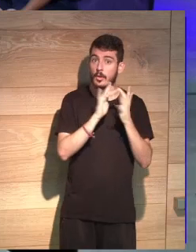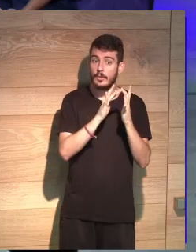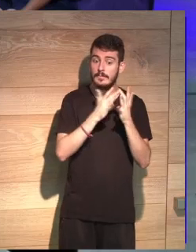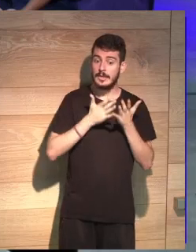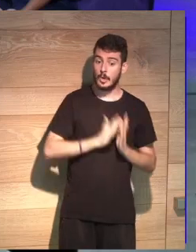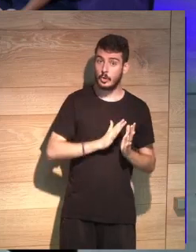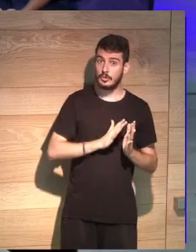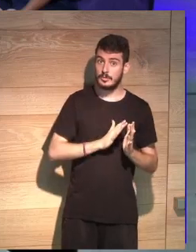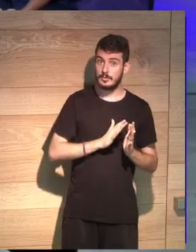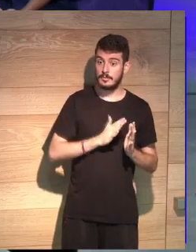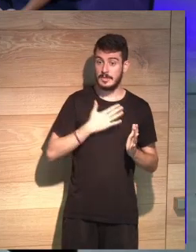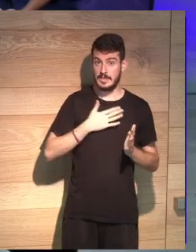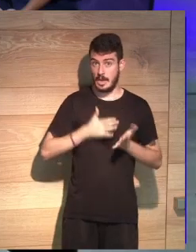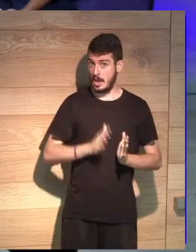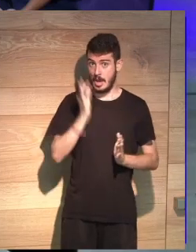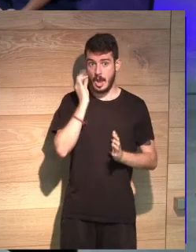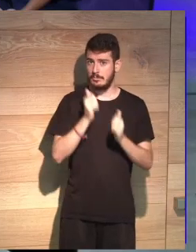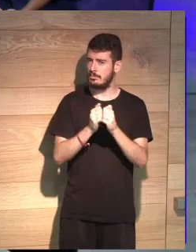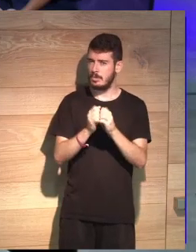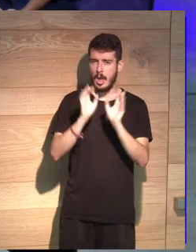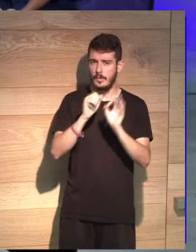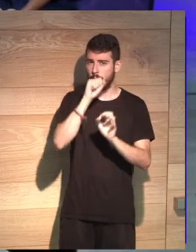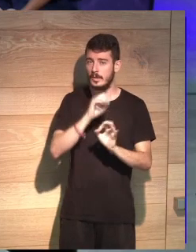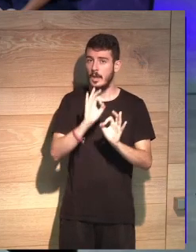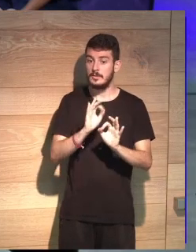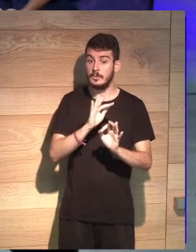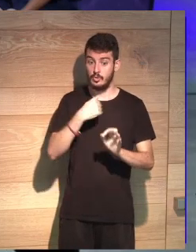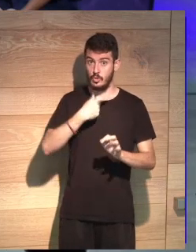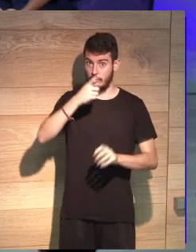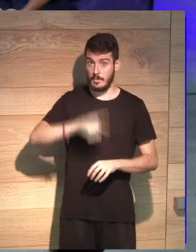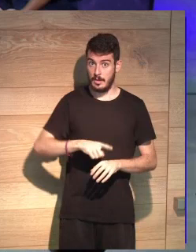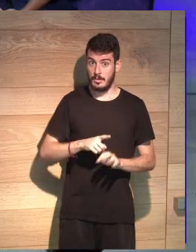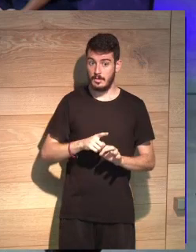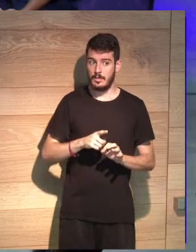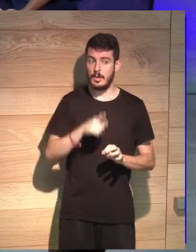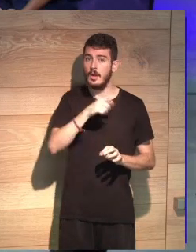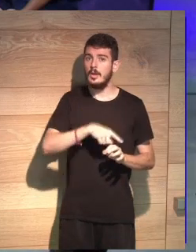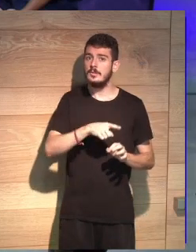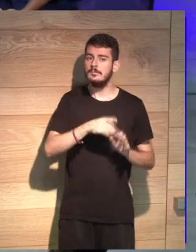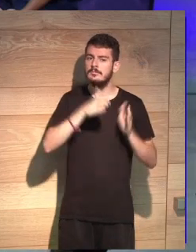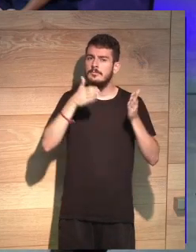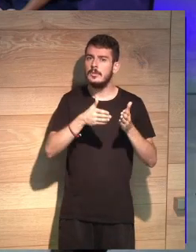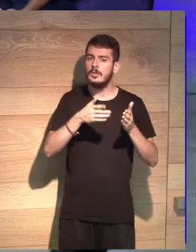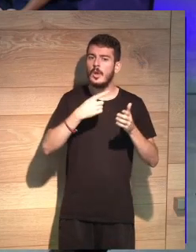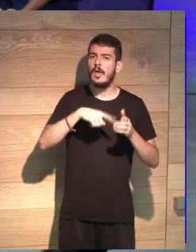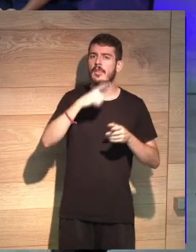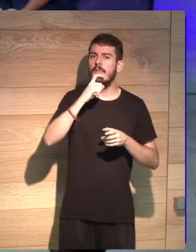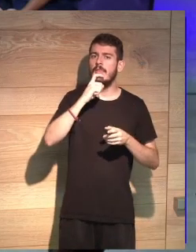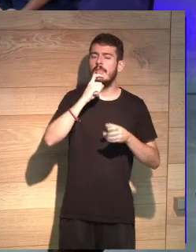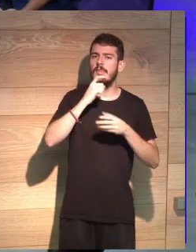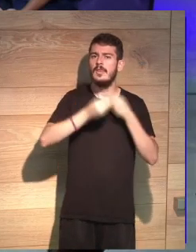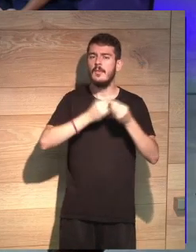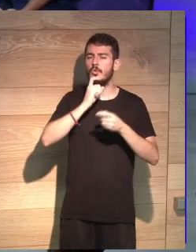young anymore are gamers. I have daughters who play video games, and I am a gamer myself,